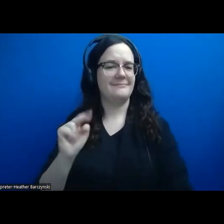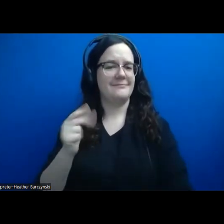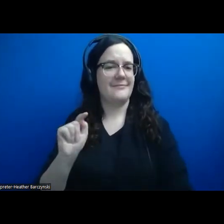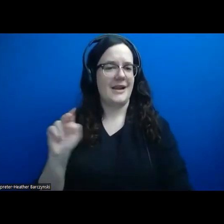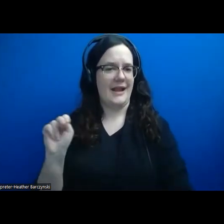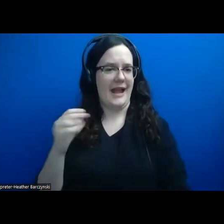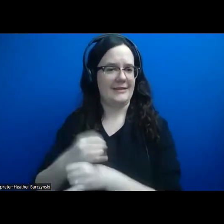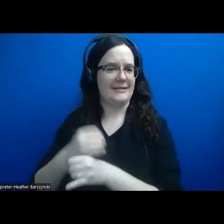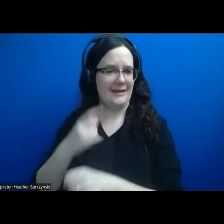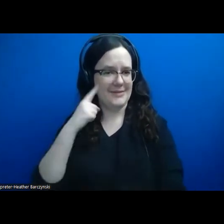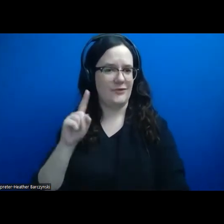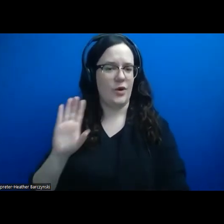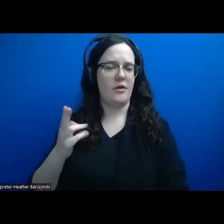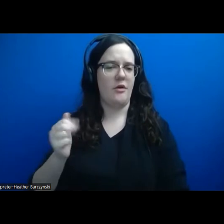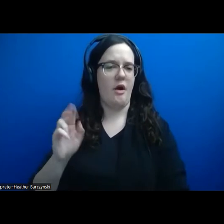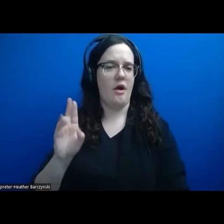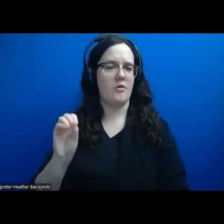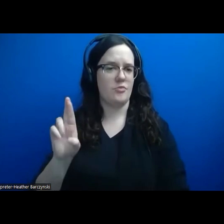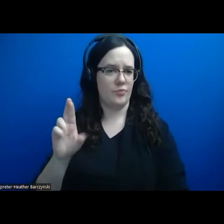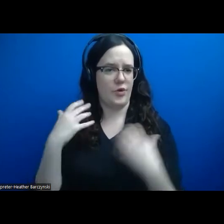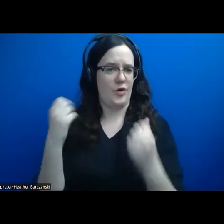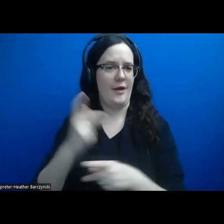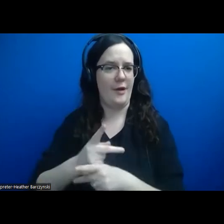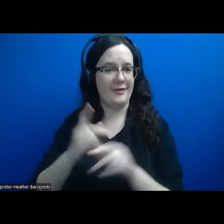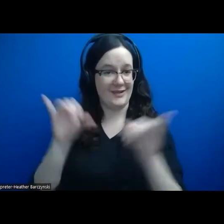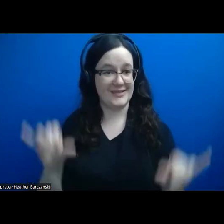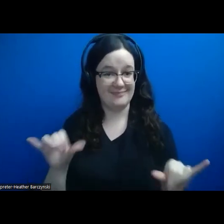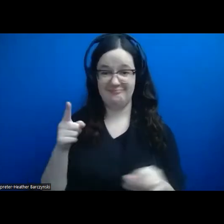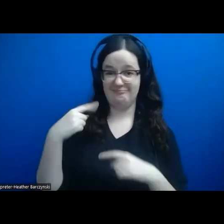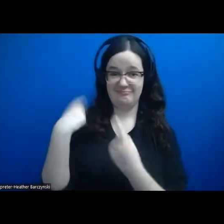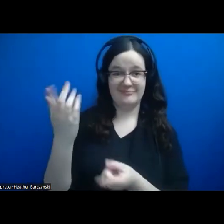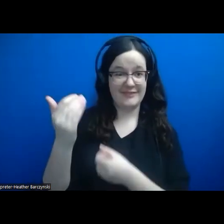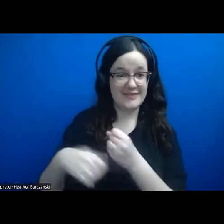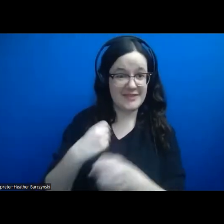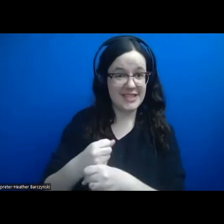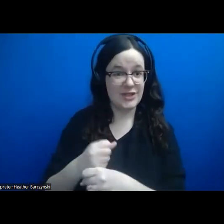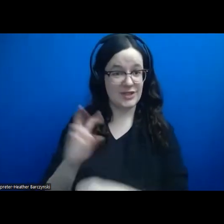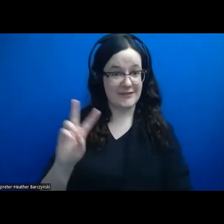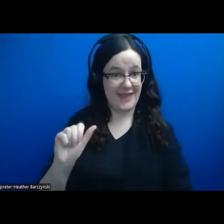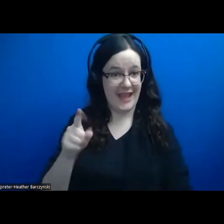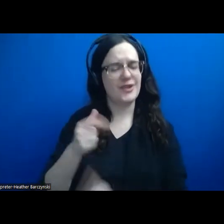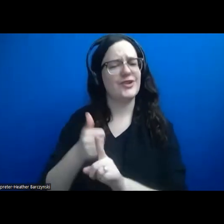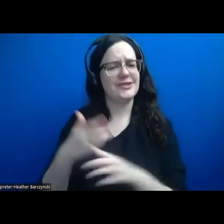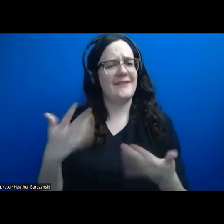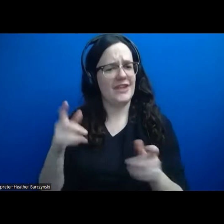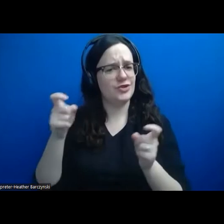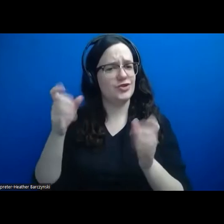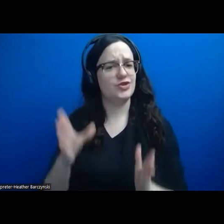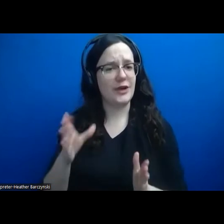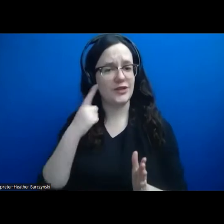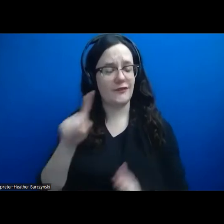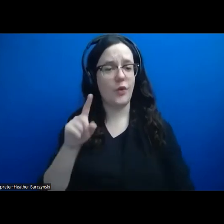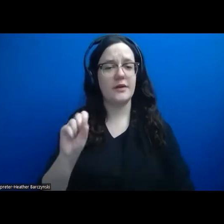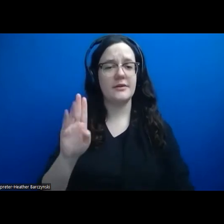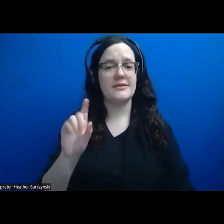Healthcare System. During her 15 years at the VA, Dr. Hennessy served as the director of Substance Abuse Recovery Program and